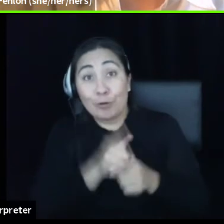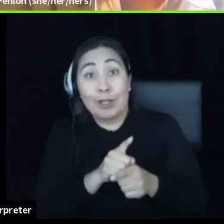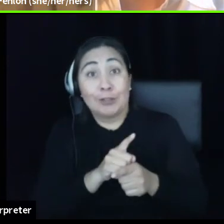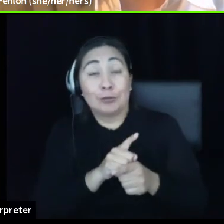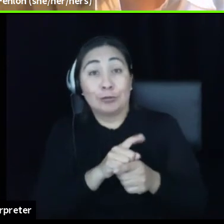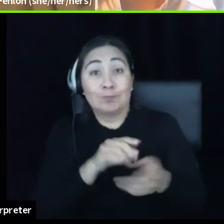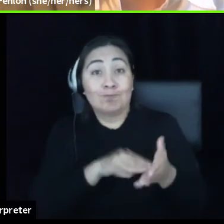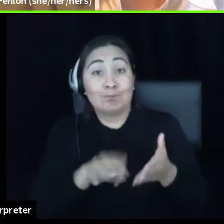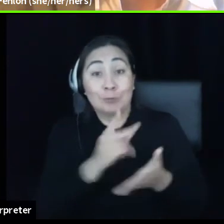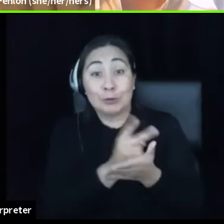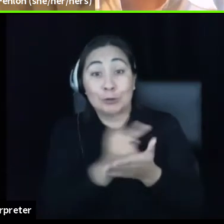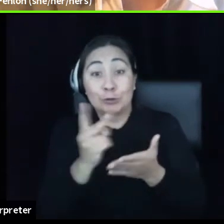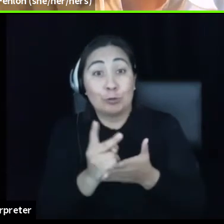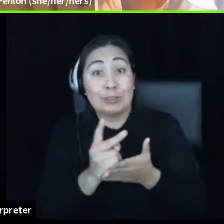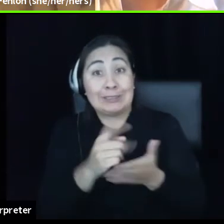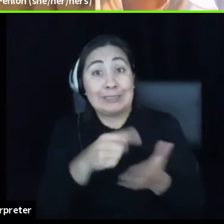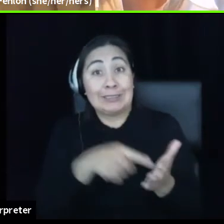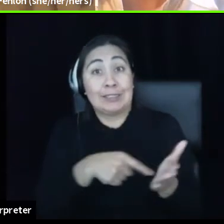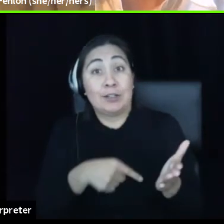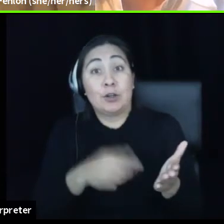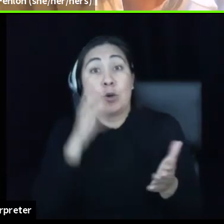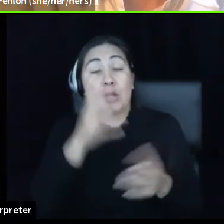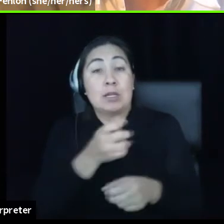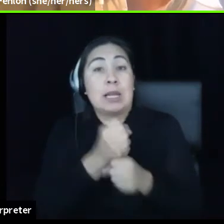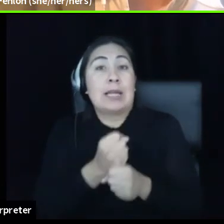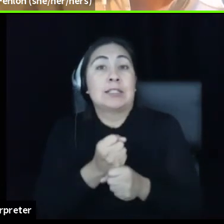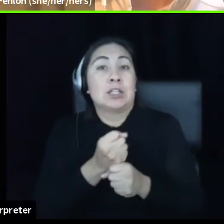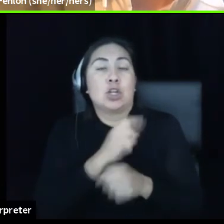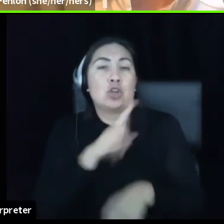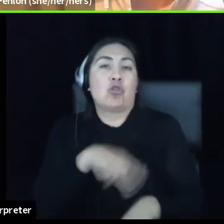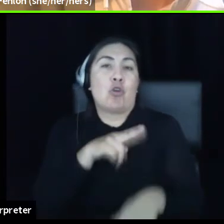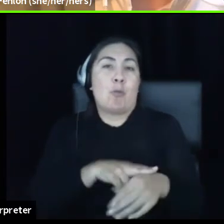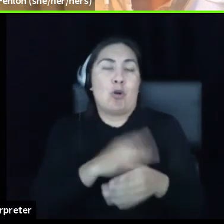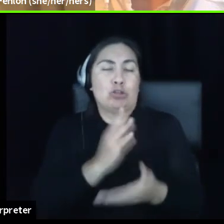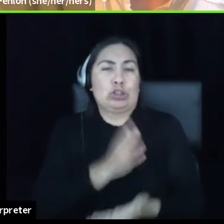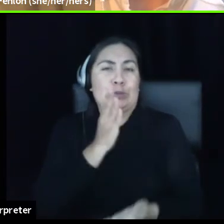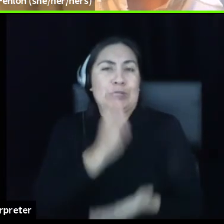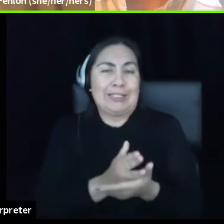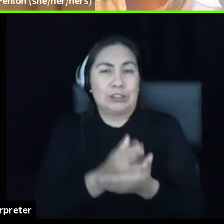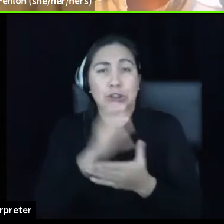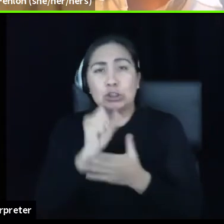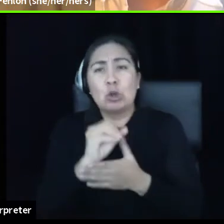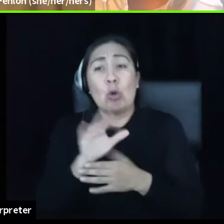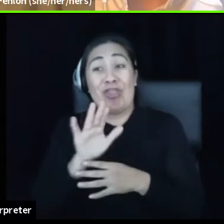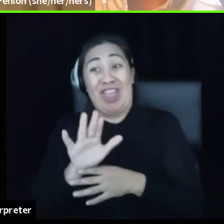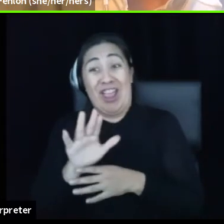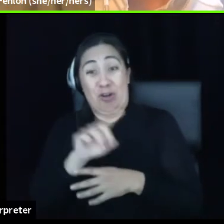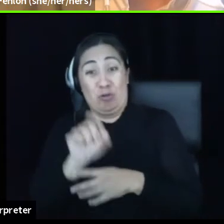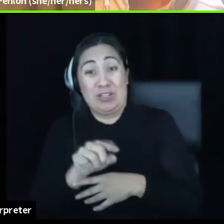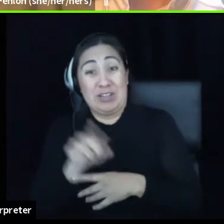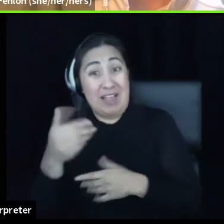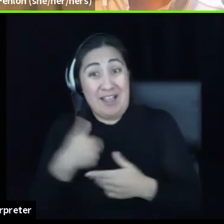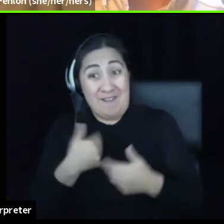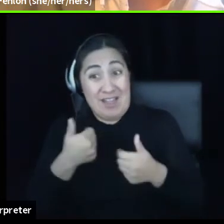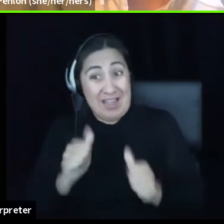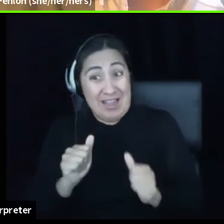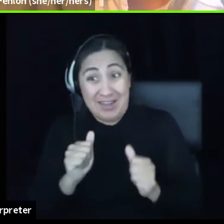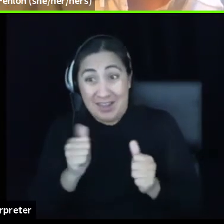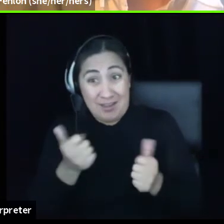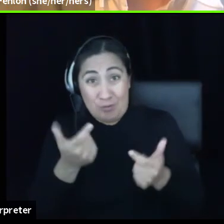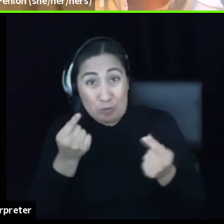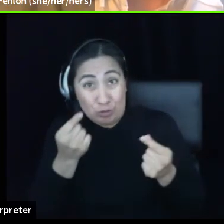salary we would get under a normal termination. So the question is, does this person have any recourse if the production is